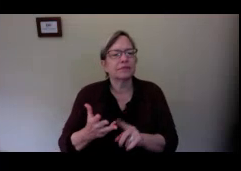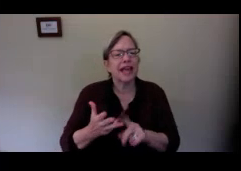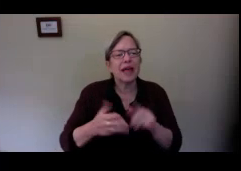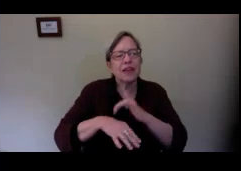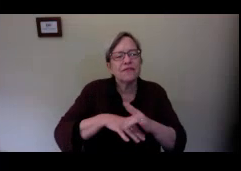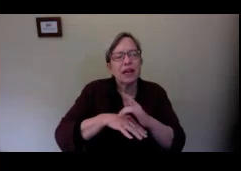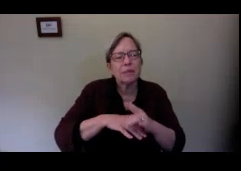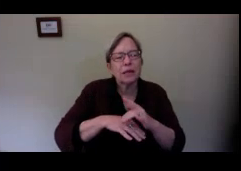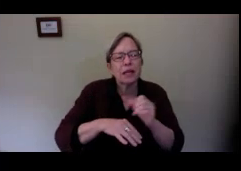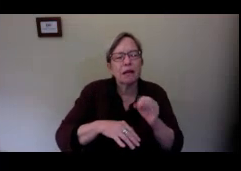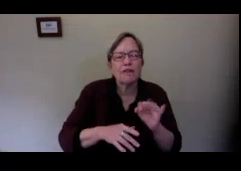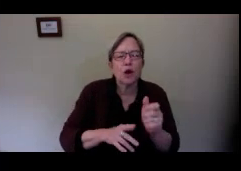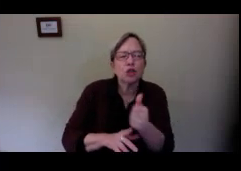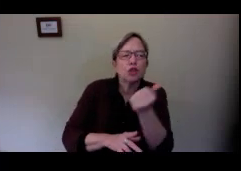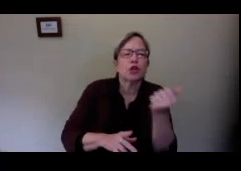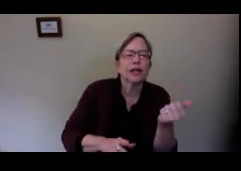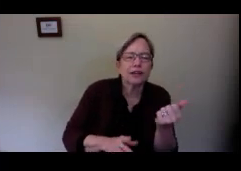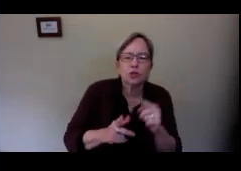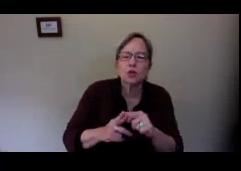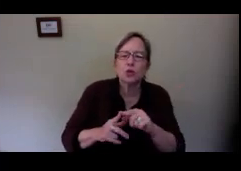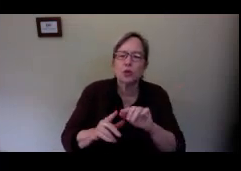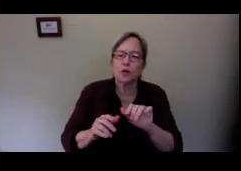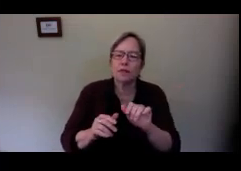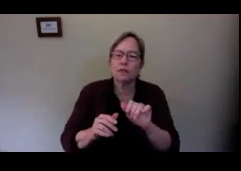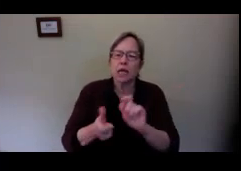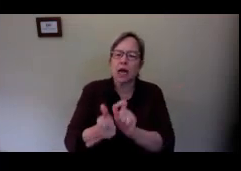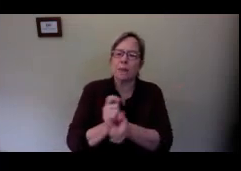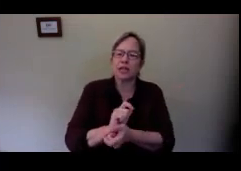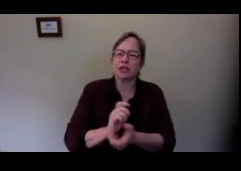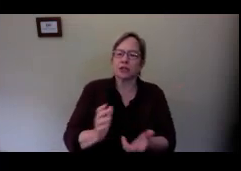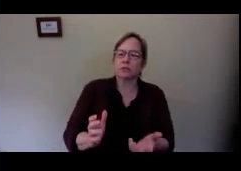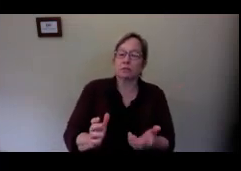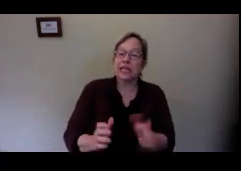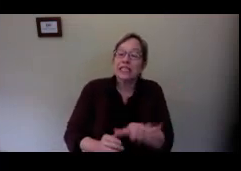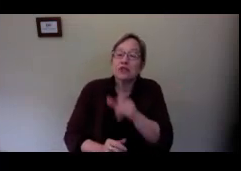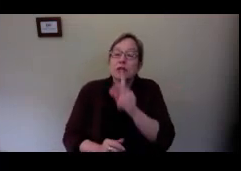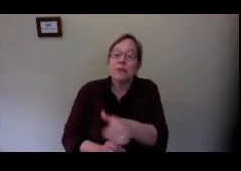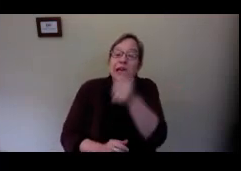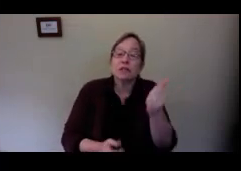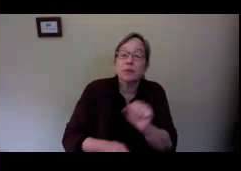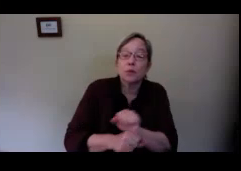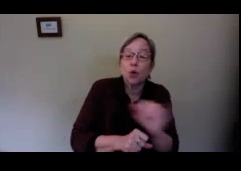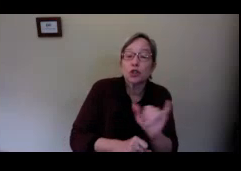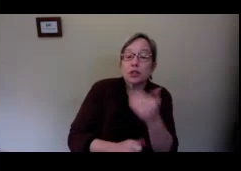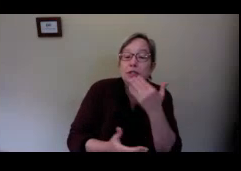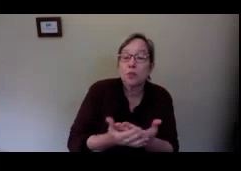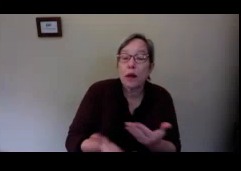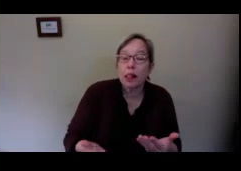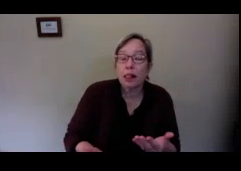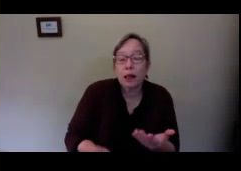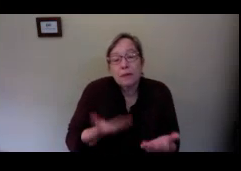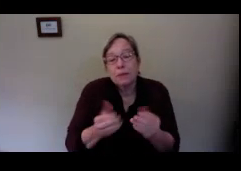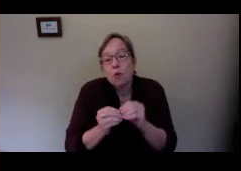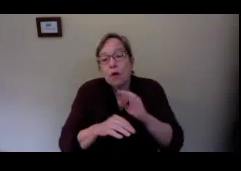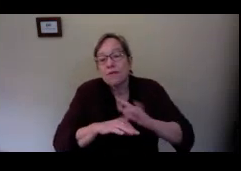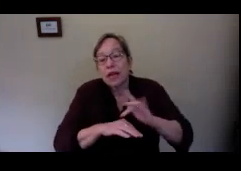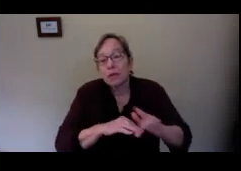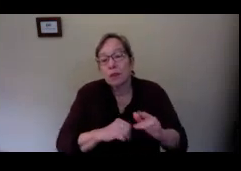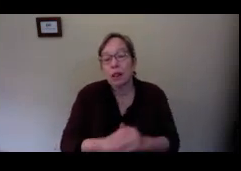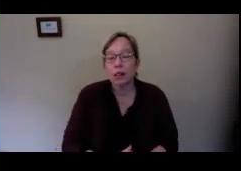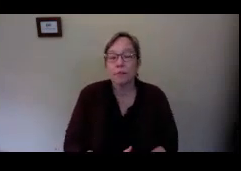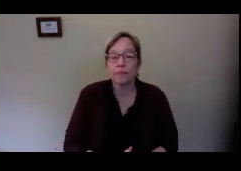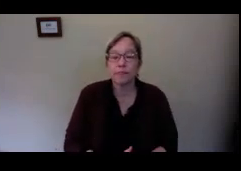to the accommodation requested. Is there something that would work as well that would be more readily available to the housing provider